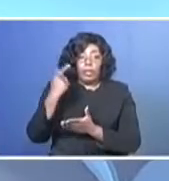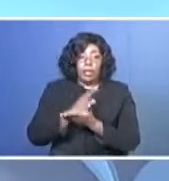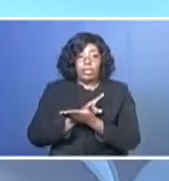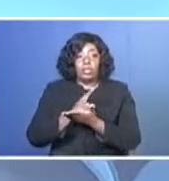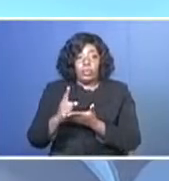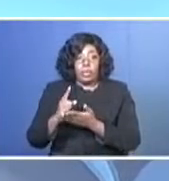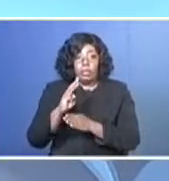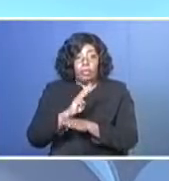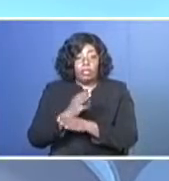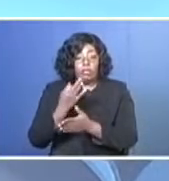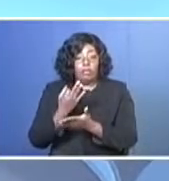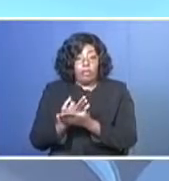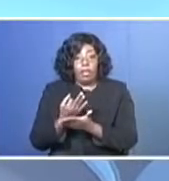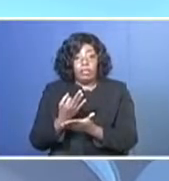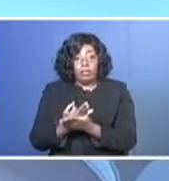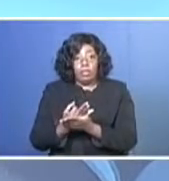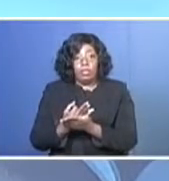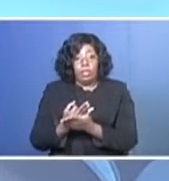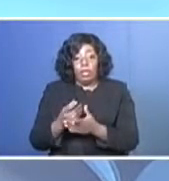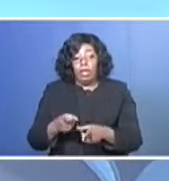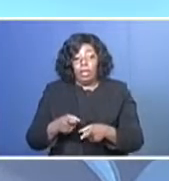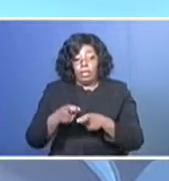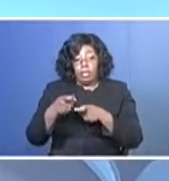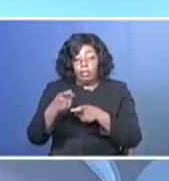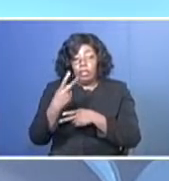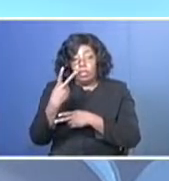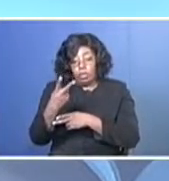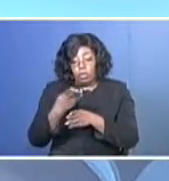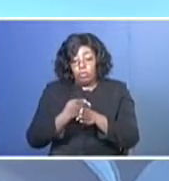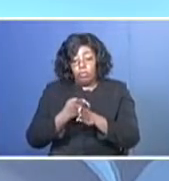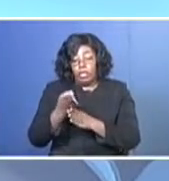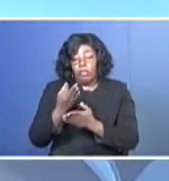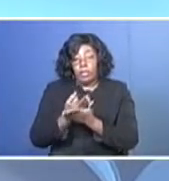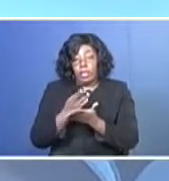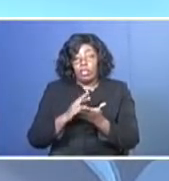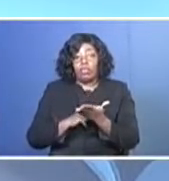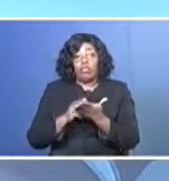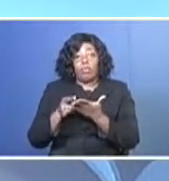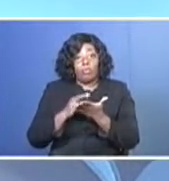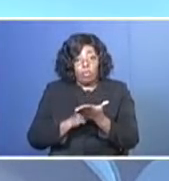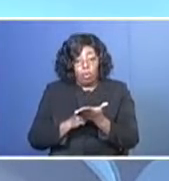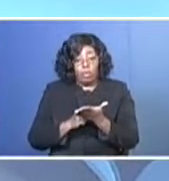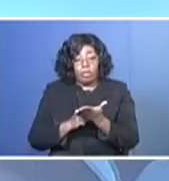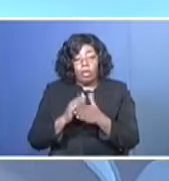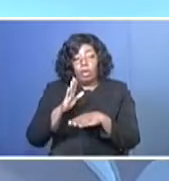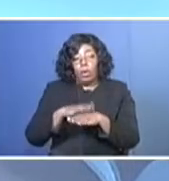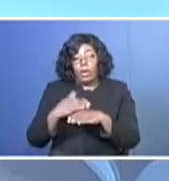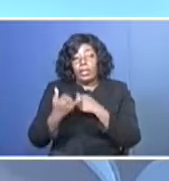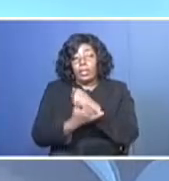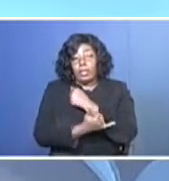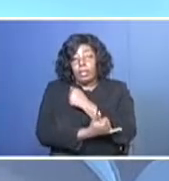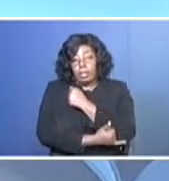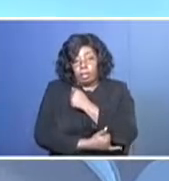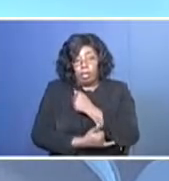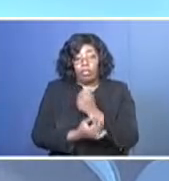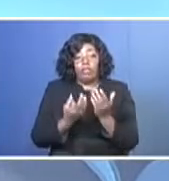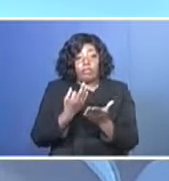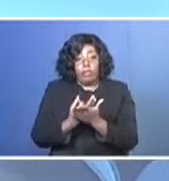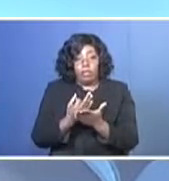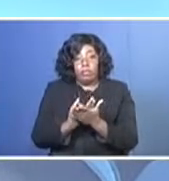Ministry of Finance has released 2 major financial reports on the state of the country's finances in the midst of the